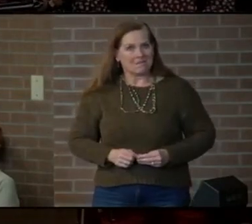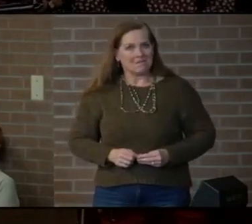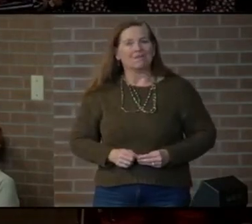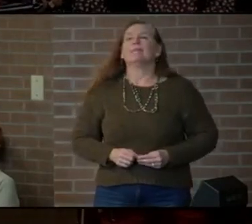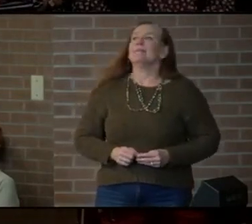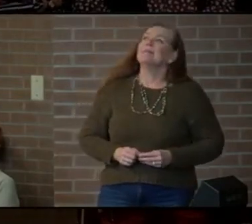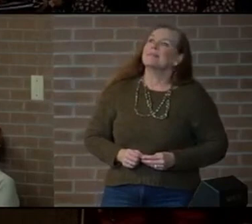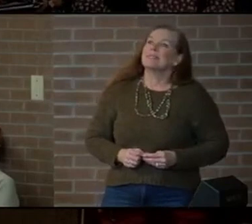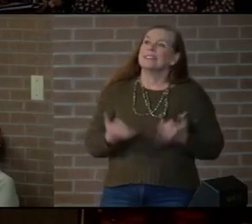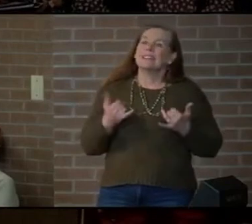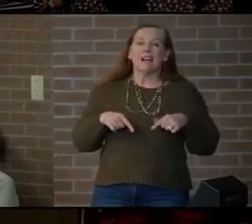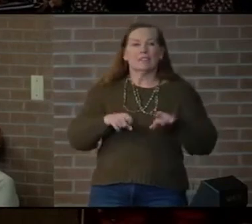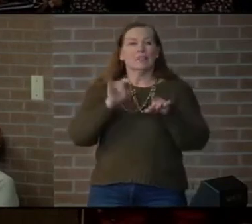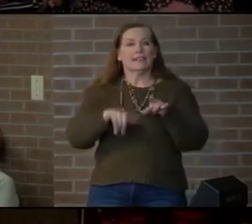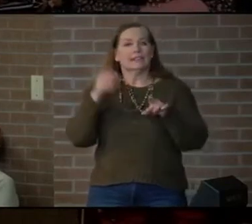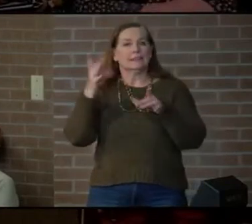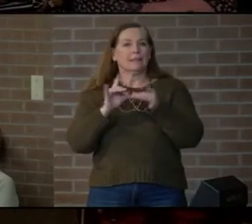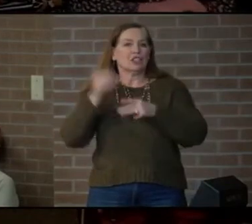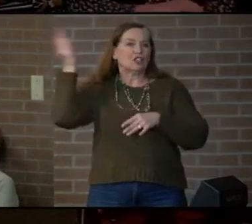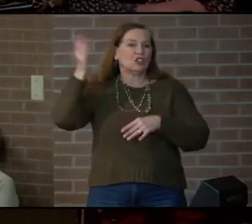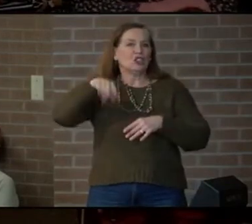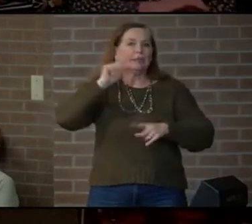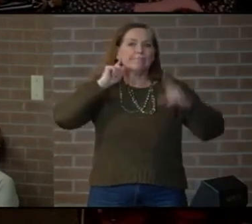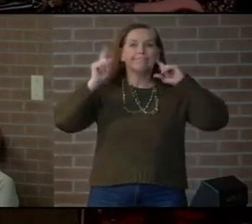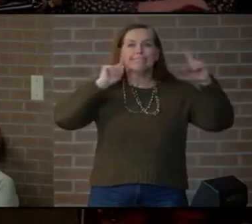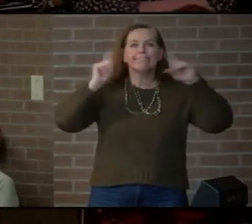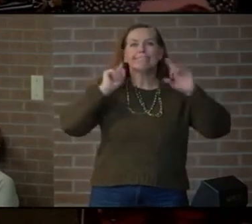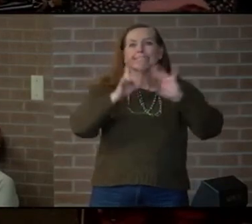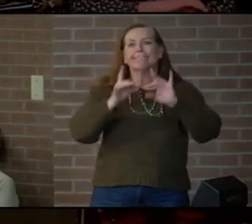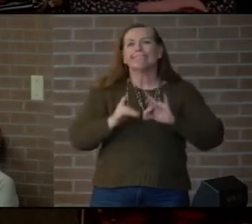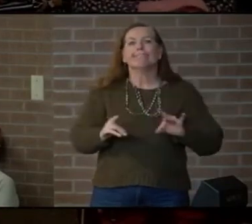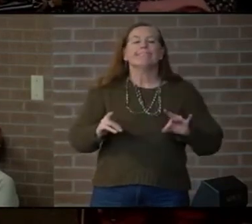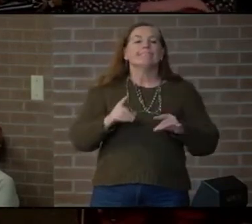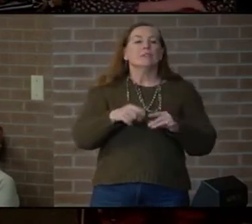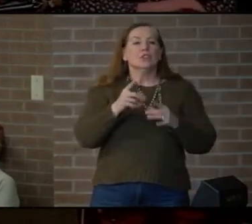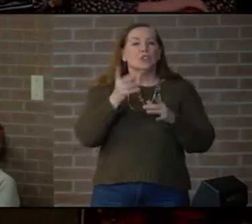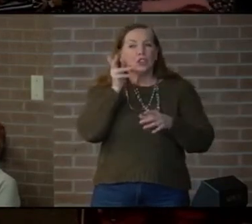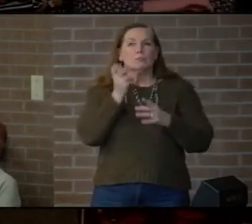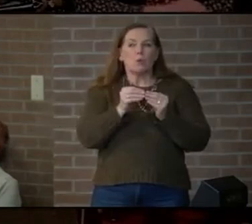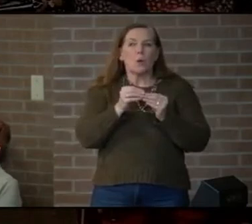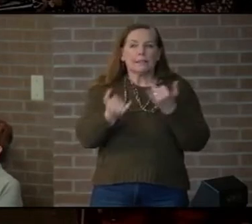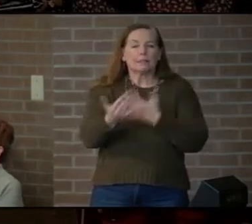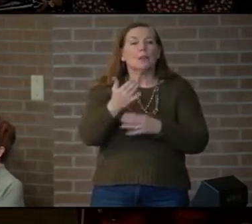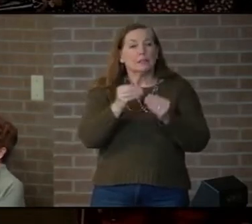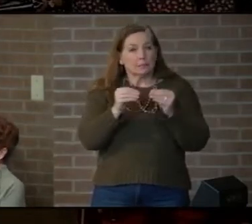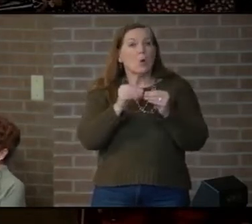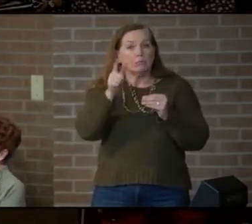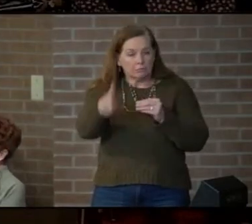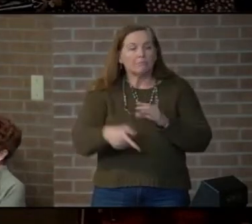Now, throughout this message series, you've been hearing stories. We've heard some already this morning. You're going to hear some a little bit later on as well of how this